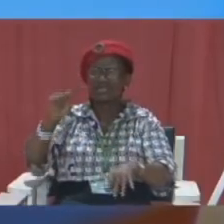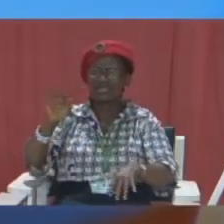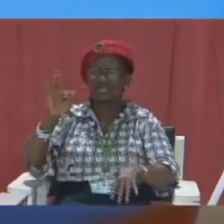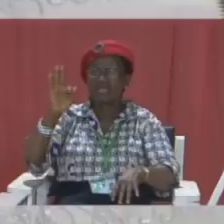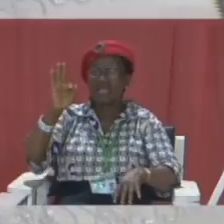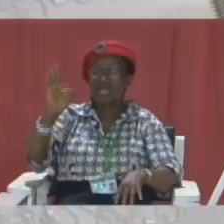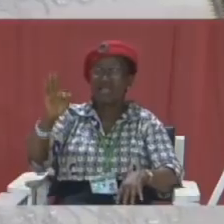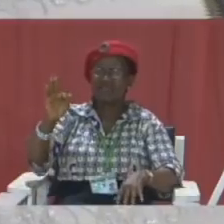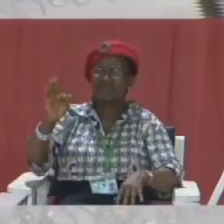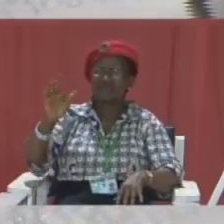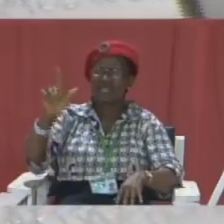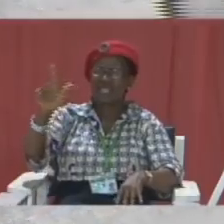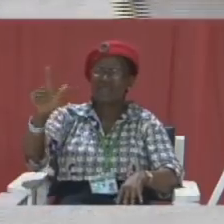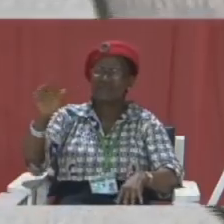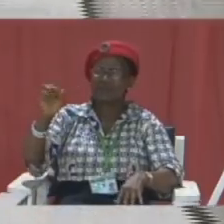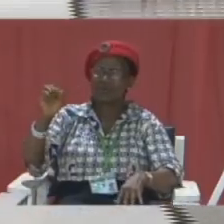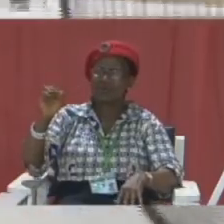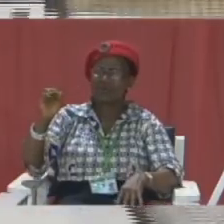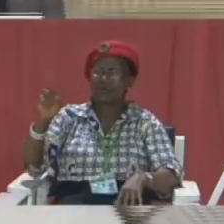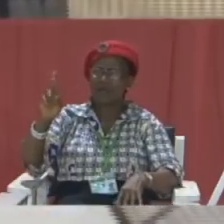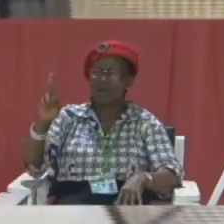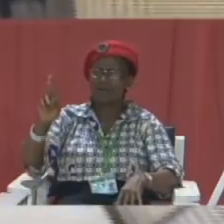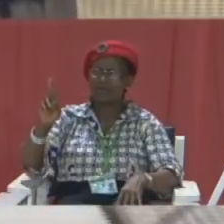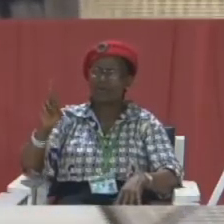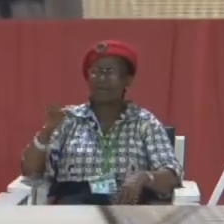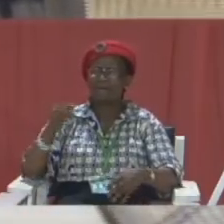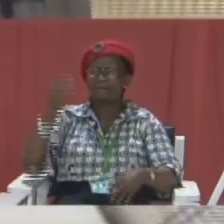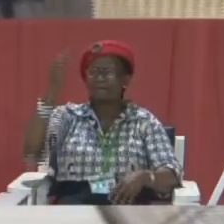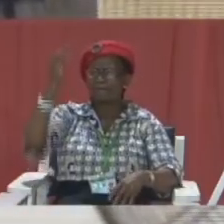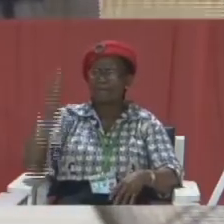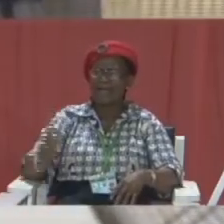By the time he got up,